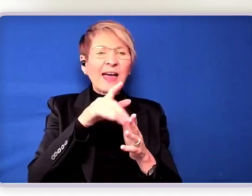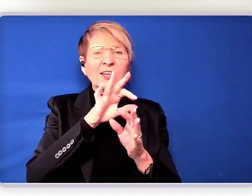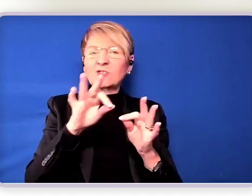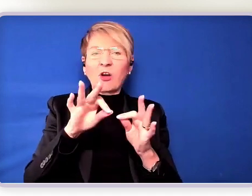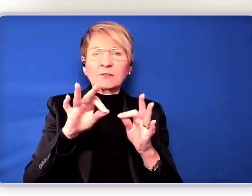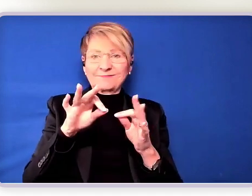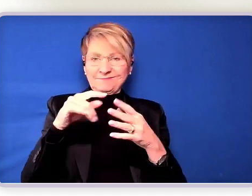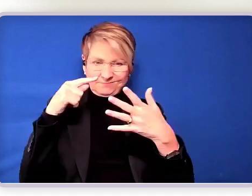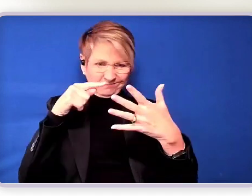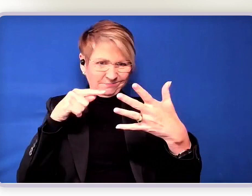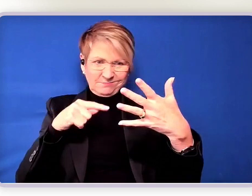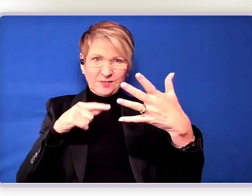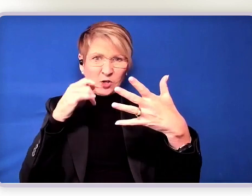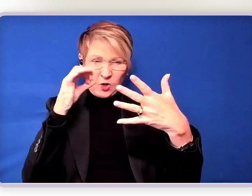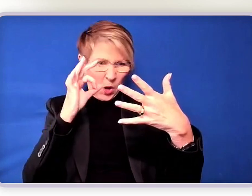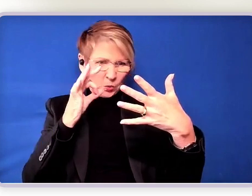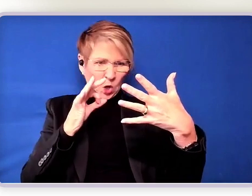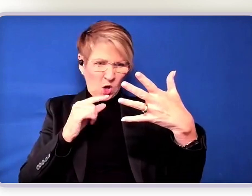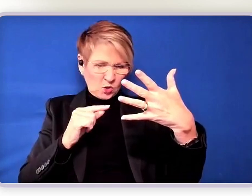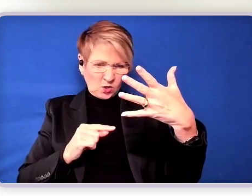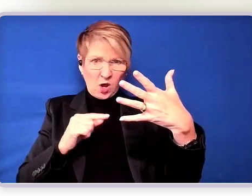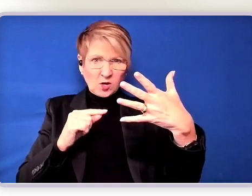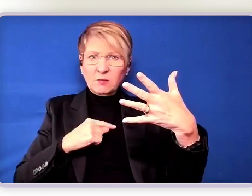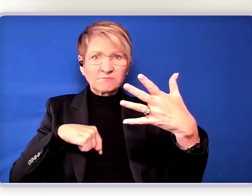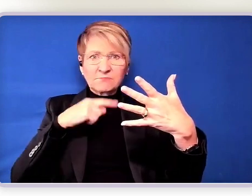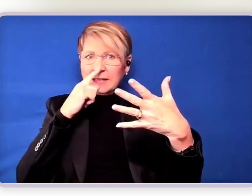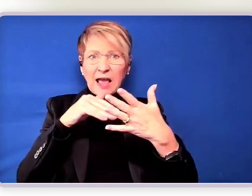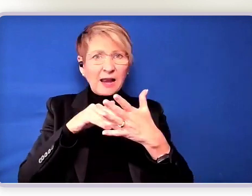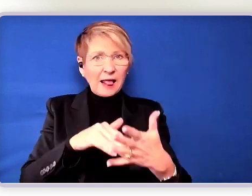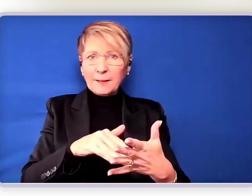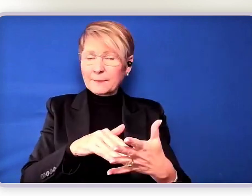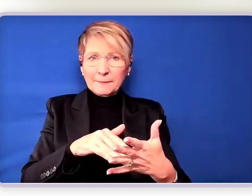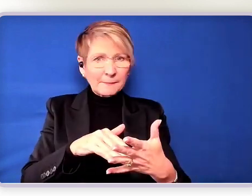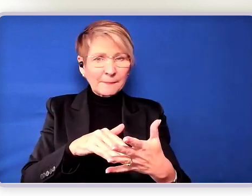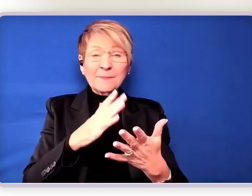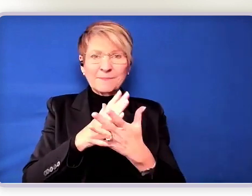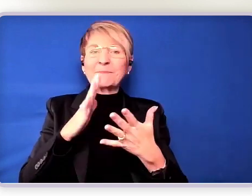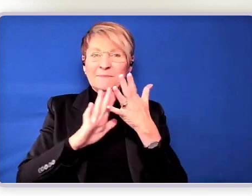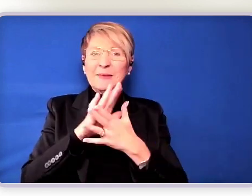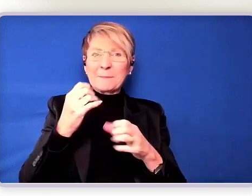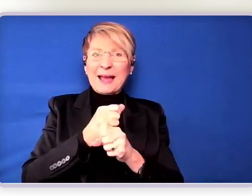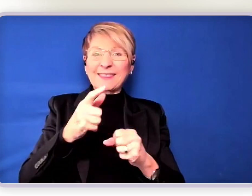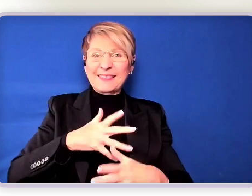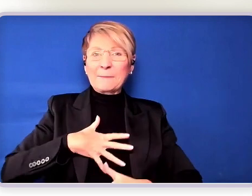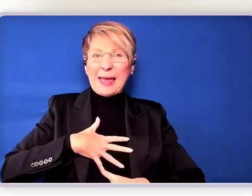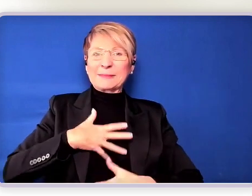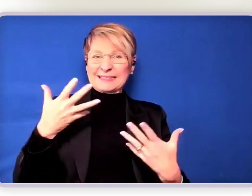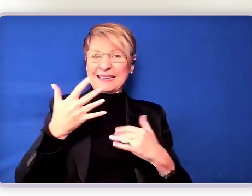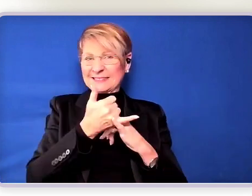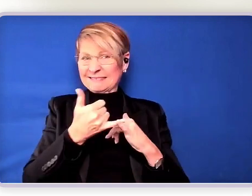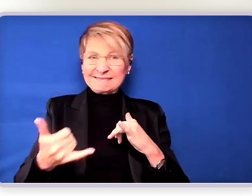there's nothing we can do to help them, which distresses them further, unfortunately. And so here's